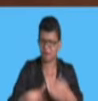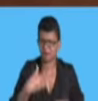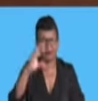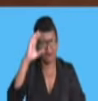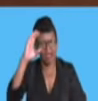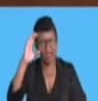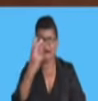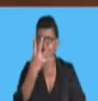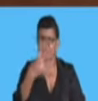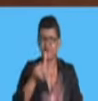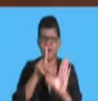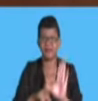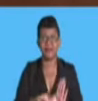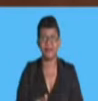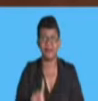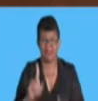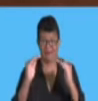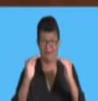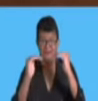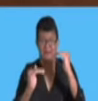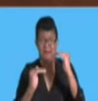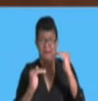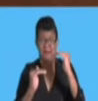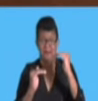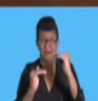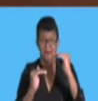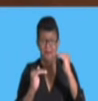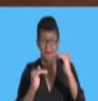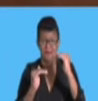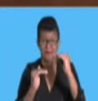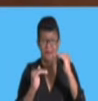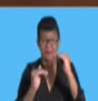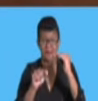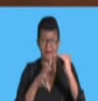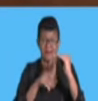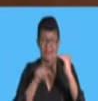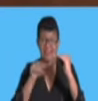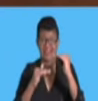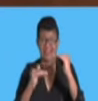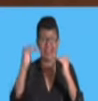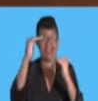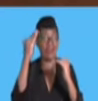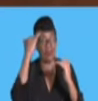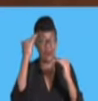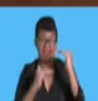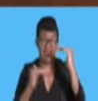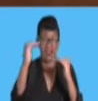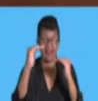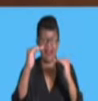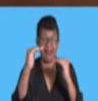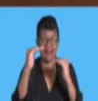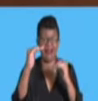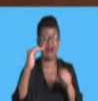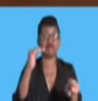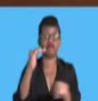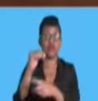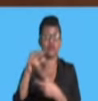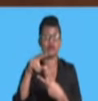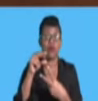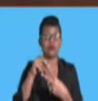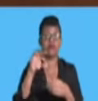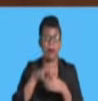margin is not as high as they would have liked for those who cast a valid vote, but I agree with